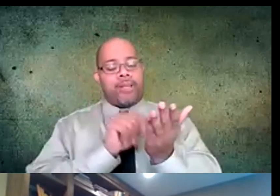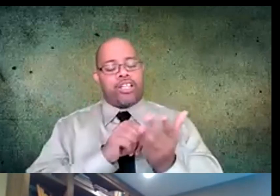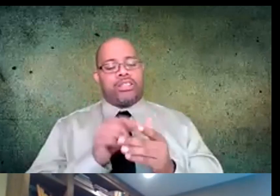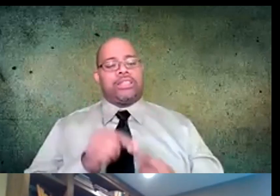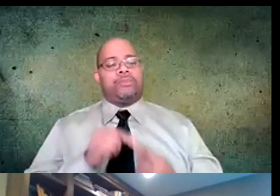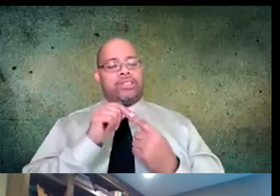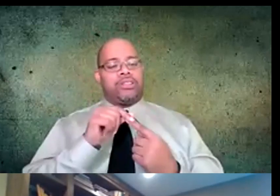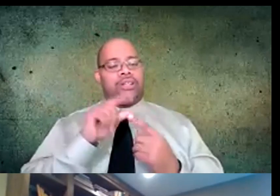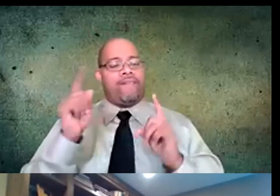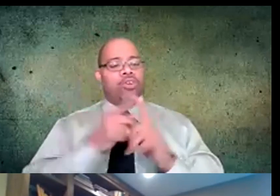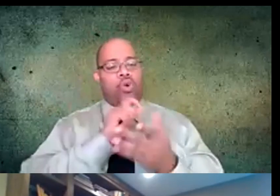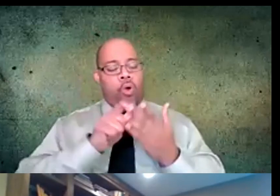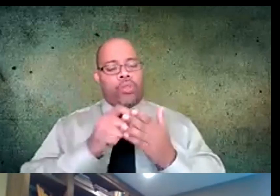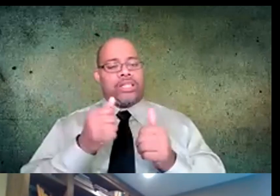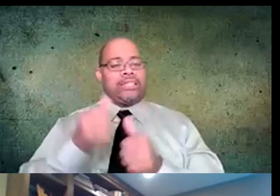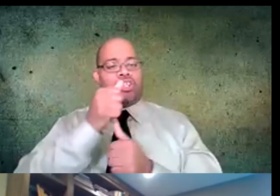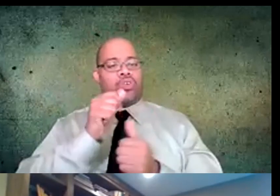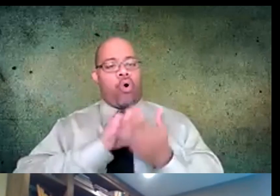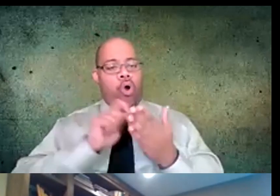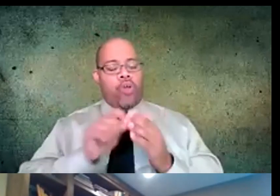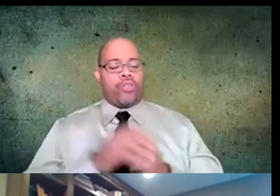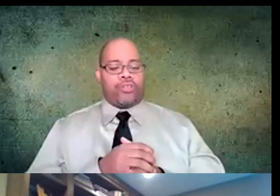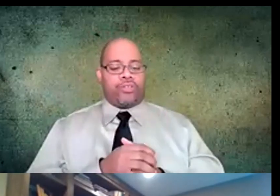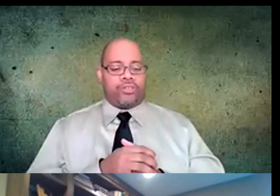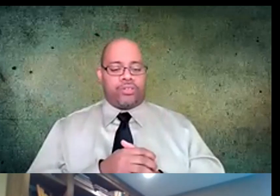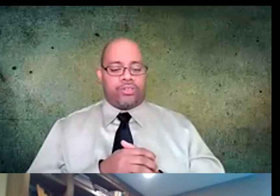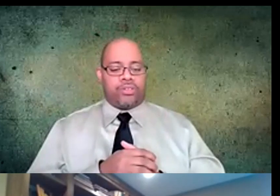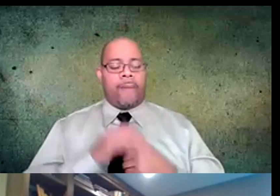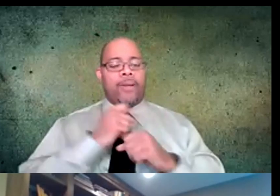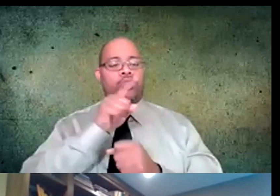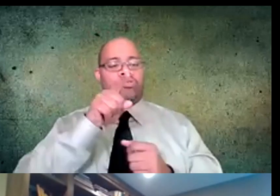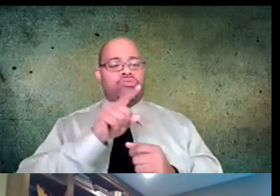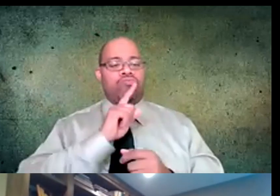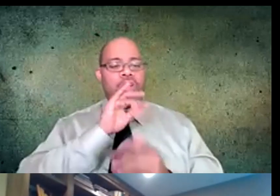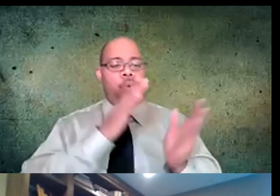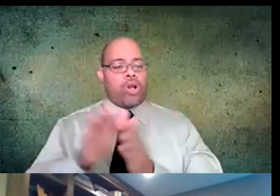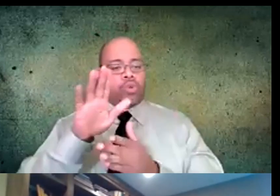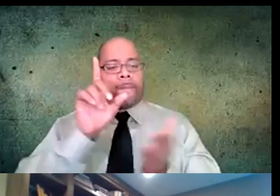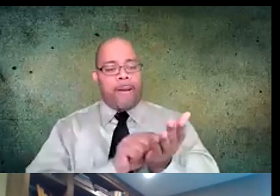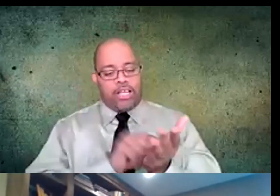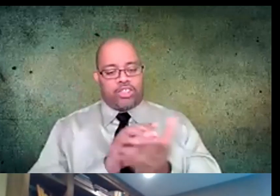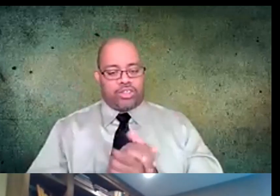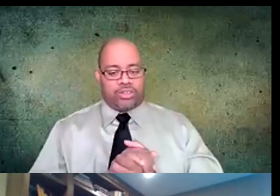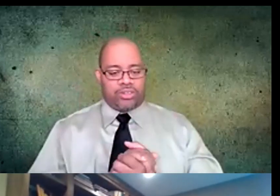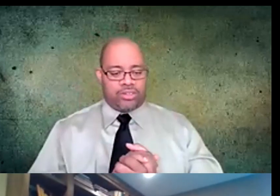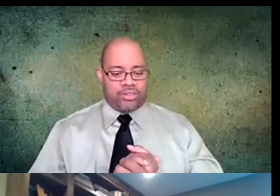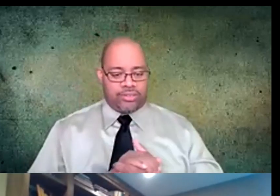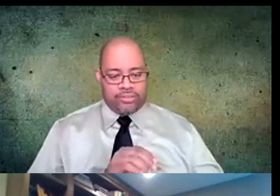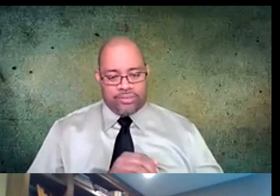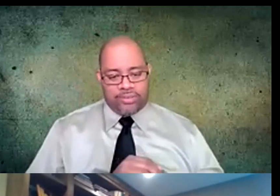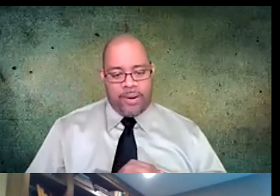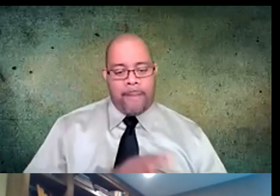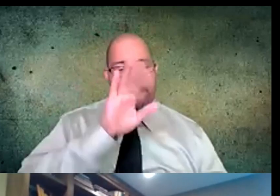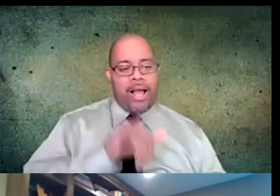especially, first author, senior author, corresponding author, just make sure you really organize your publications